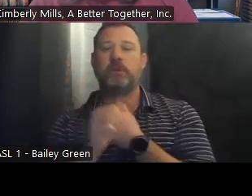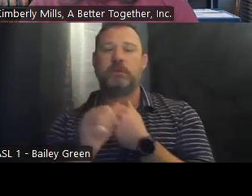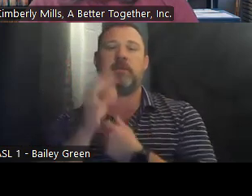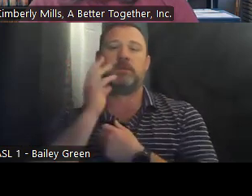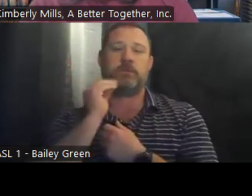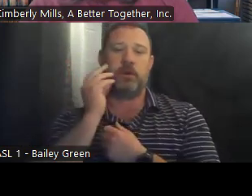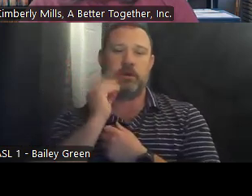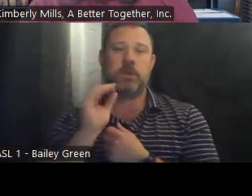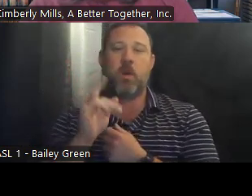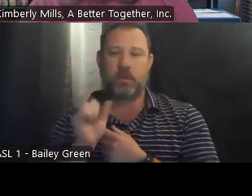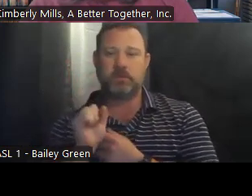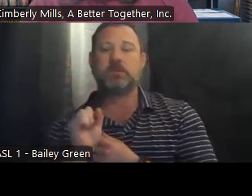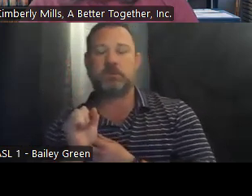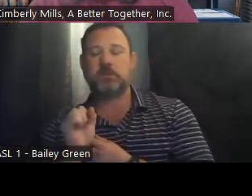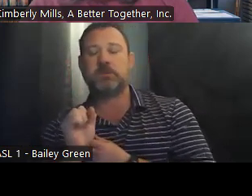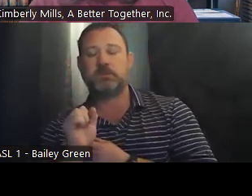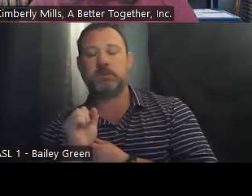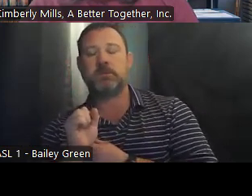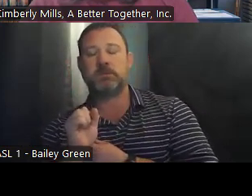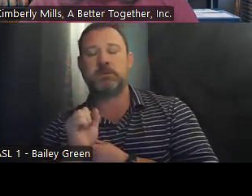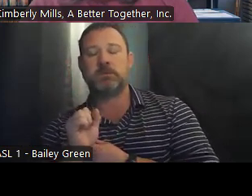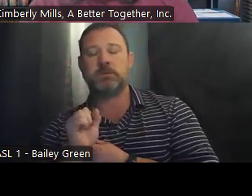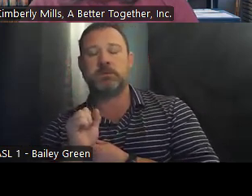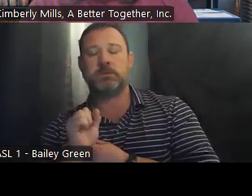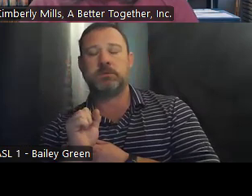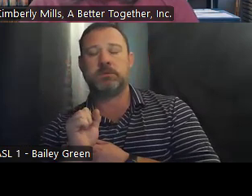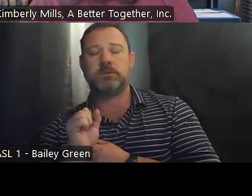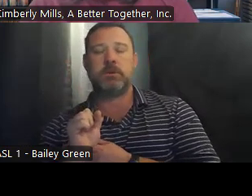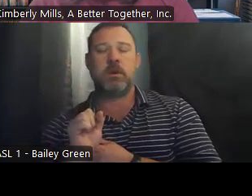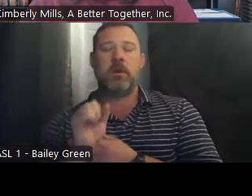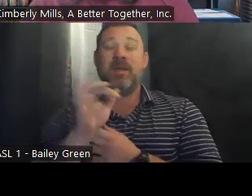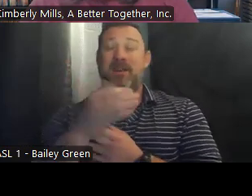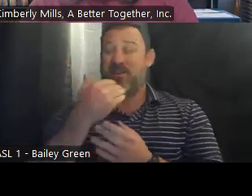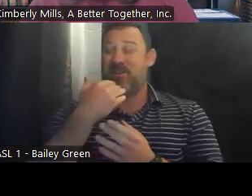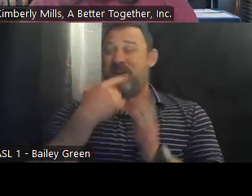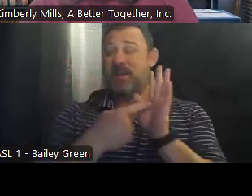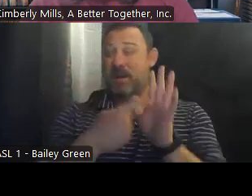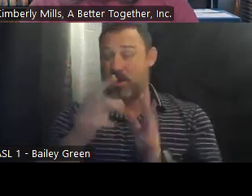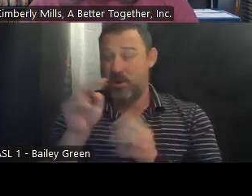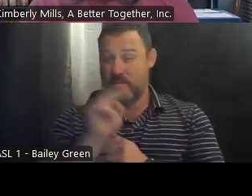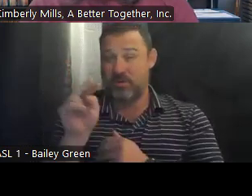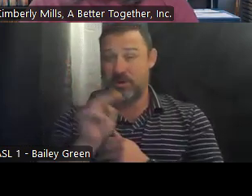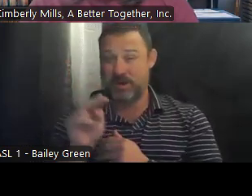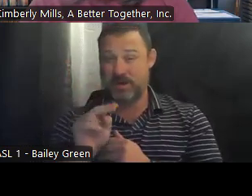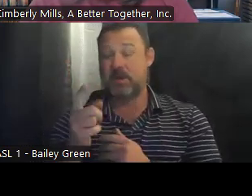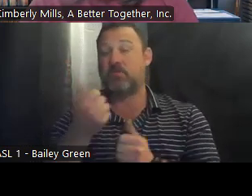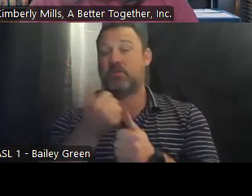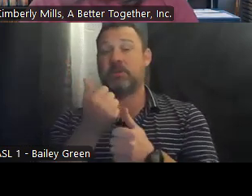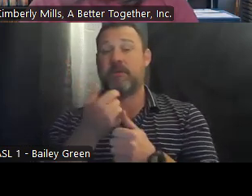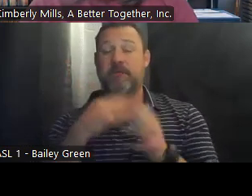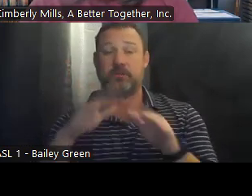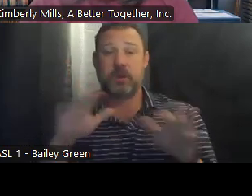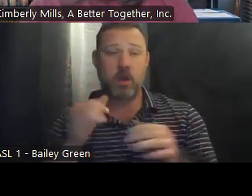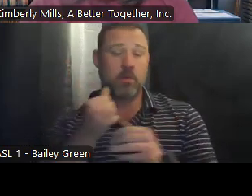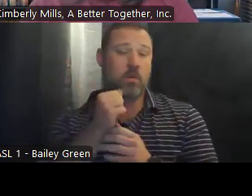experiencing homelessness. Now, this is a good example where you read that, and if you have a child or an adult